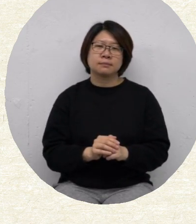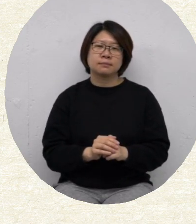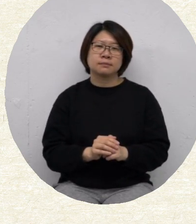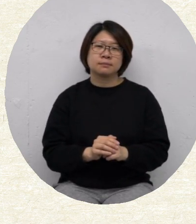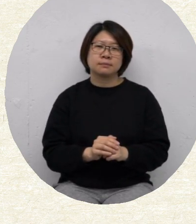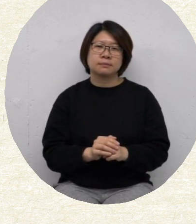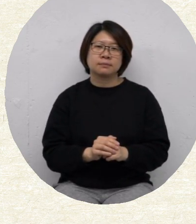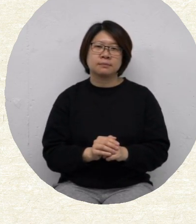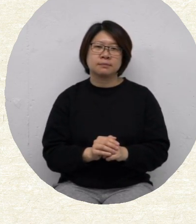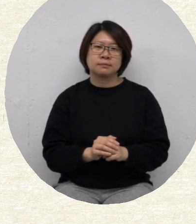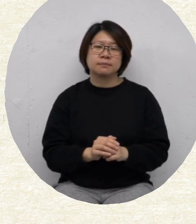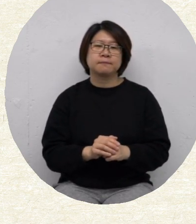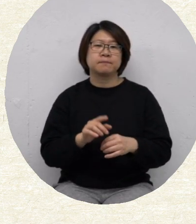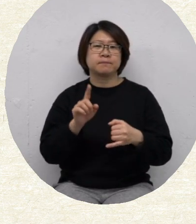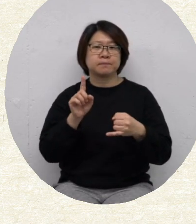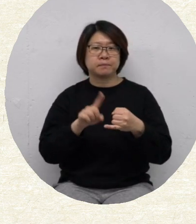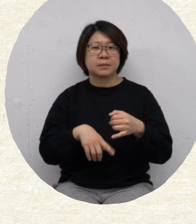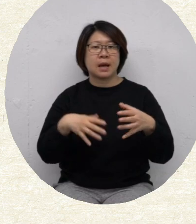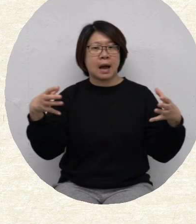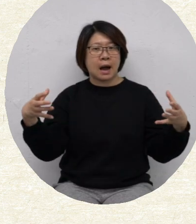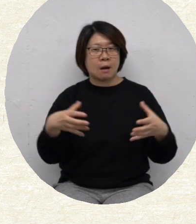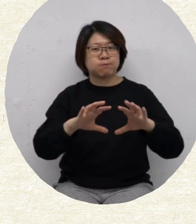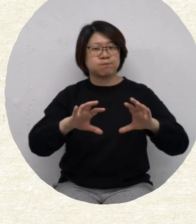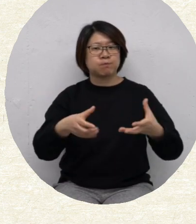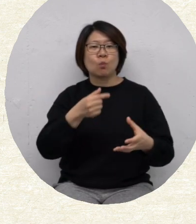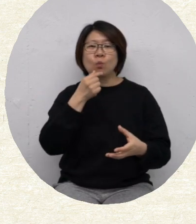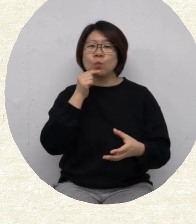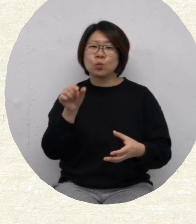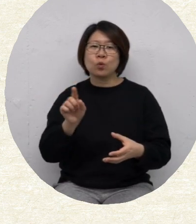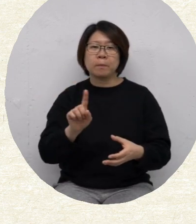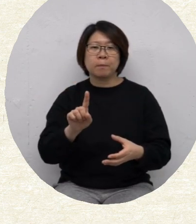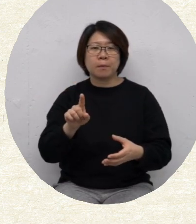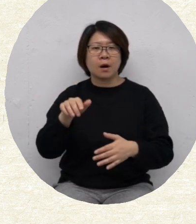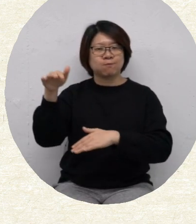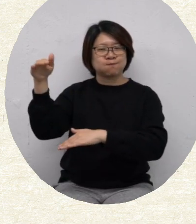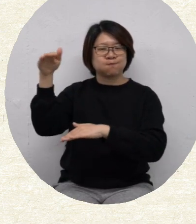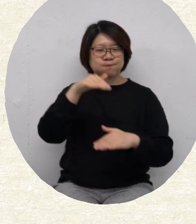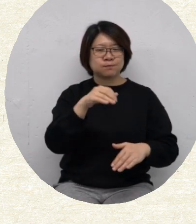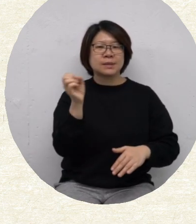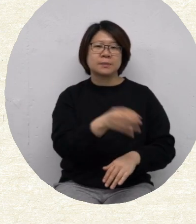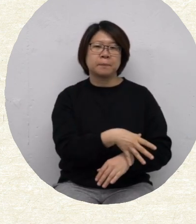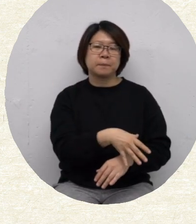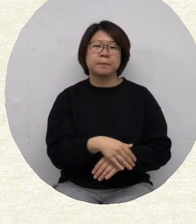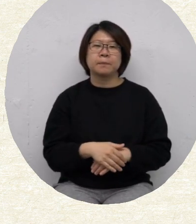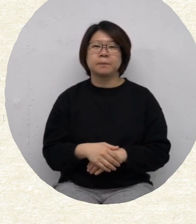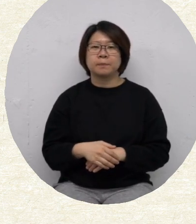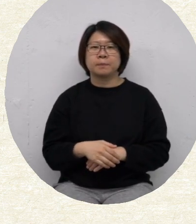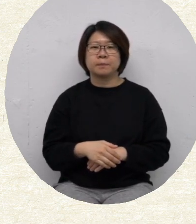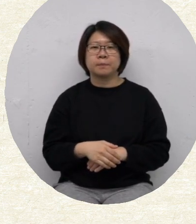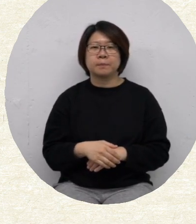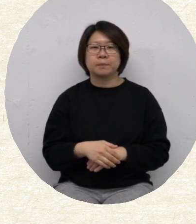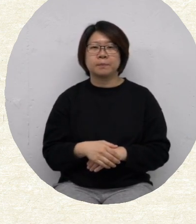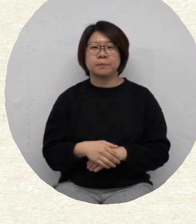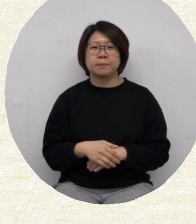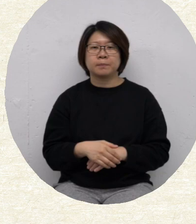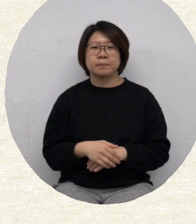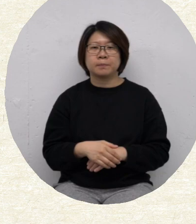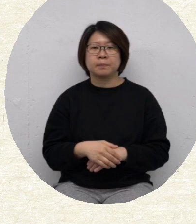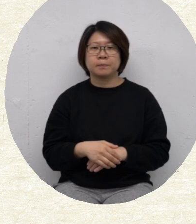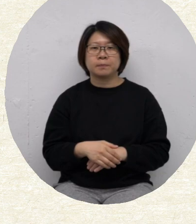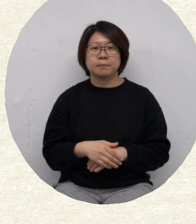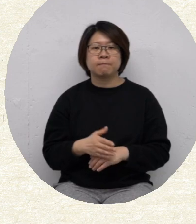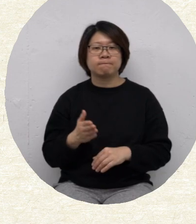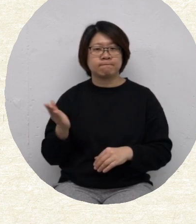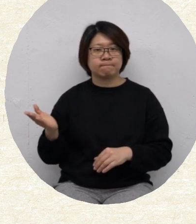At times, the box shape remained tethered to the rest of the Tyvek sheet, and at other times, different shapes of flattened